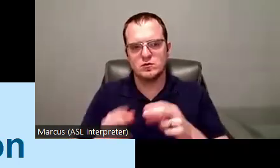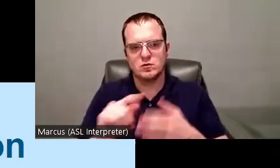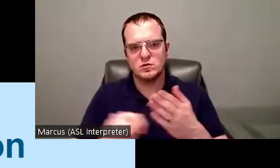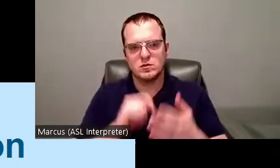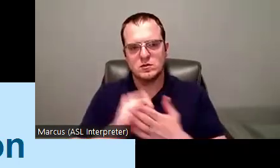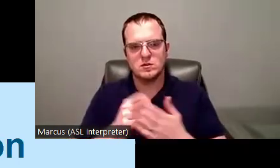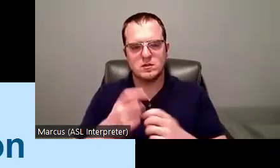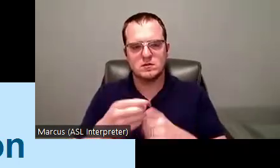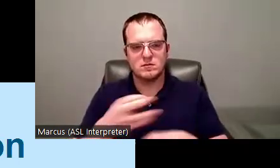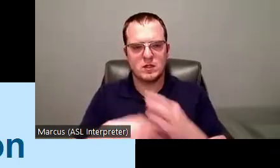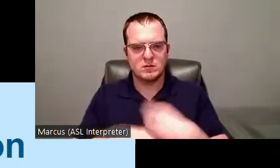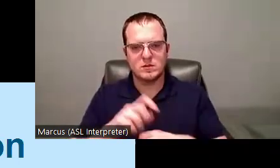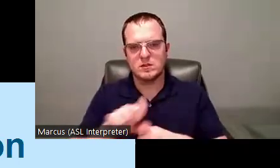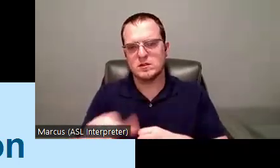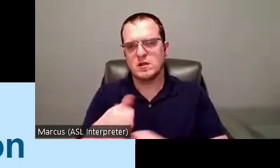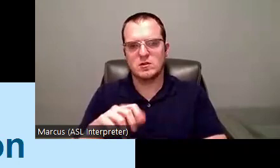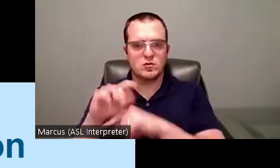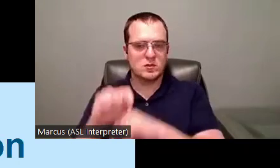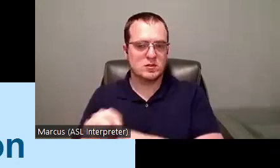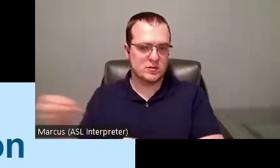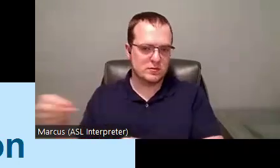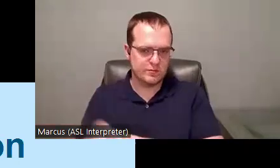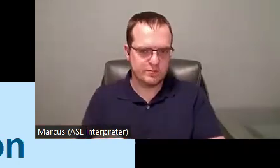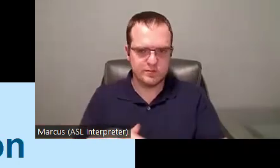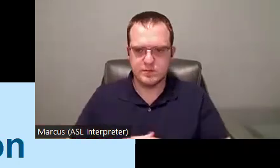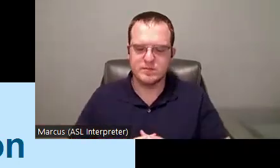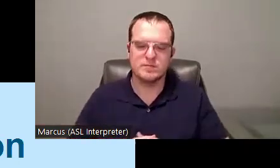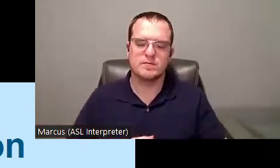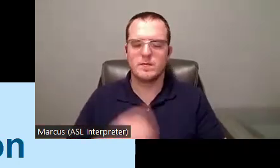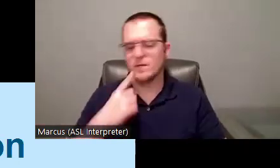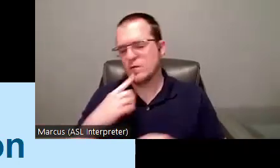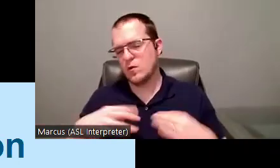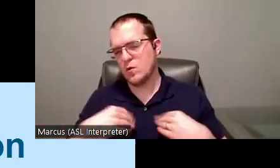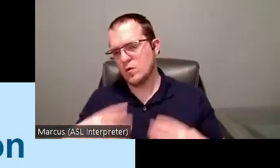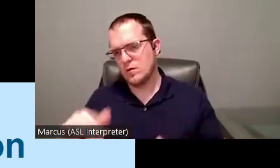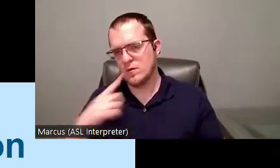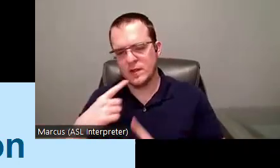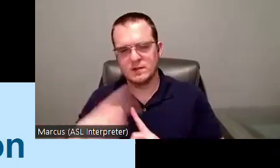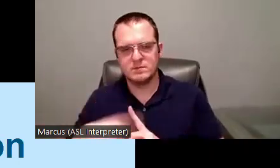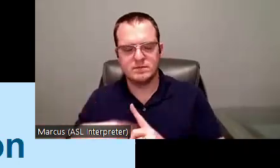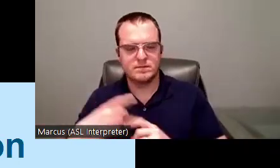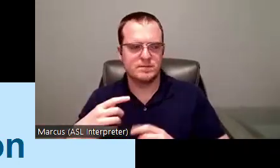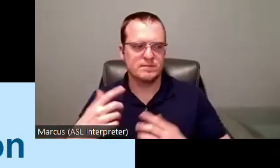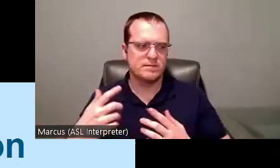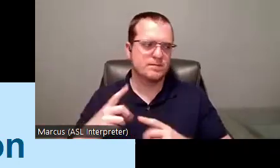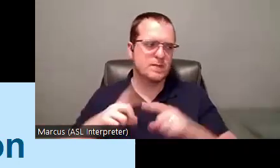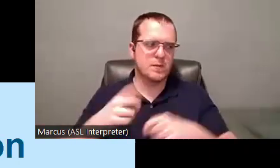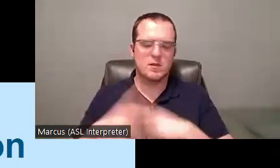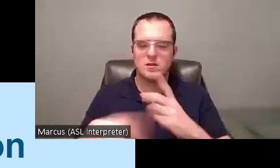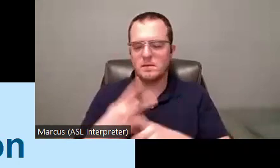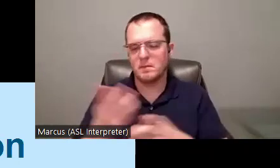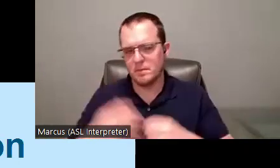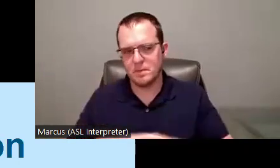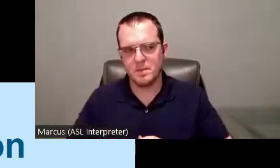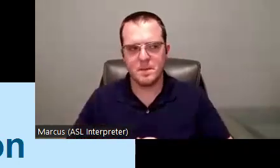until other traditional subsidies could be secured by the owner or the tenant, depending on the type of subsidy. And